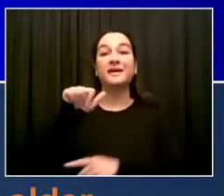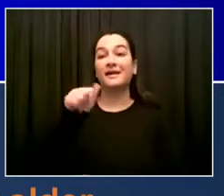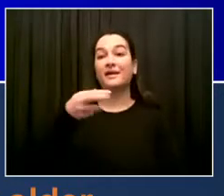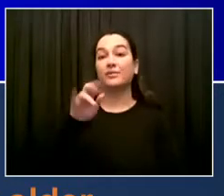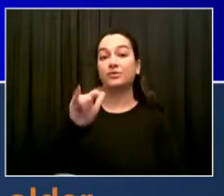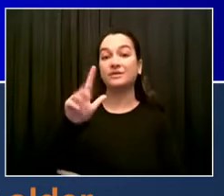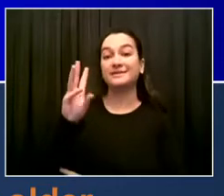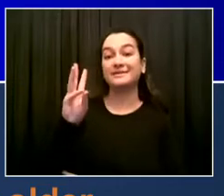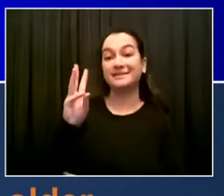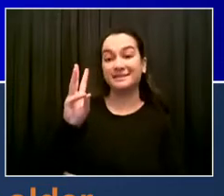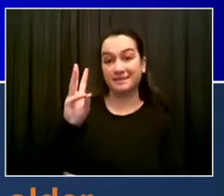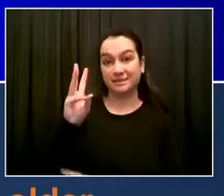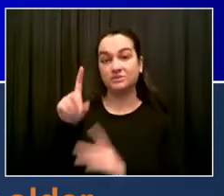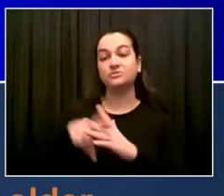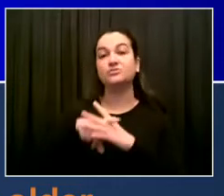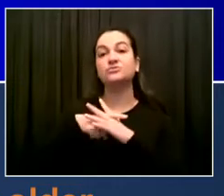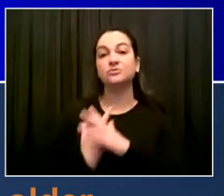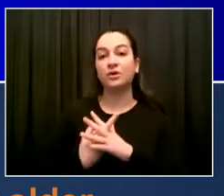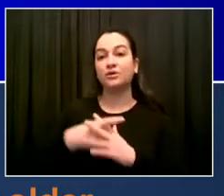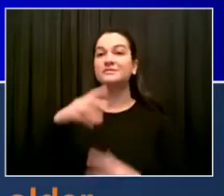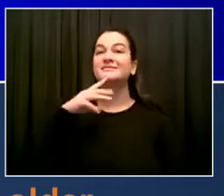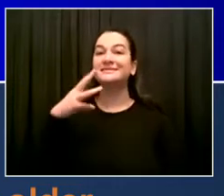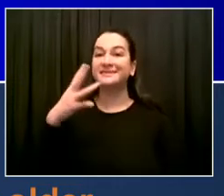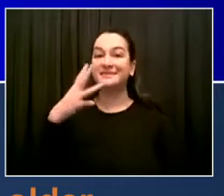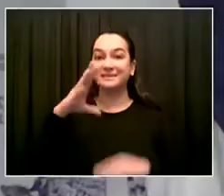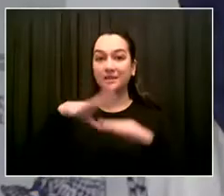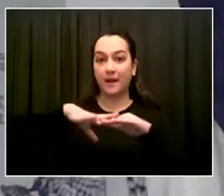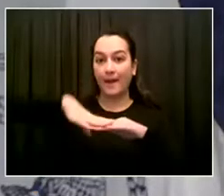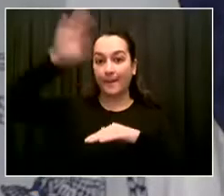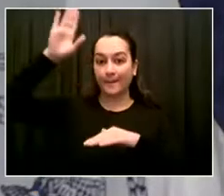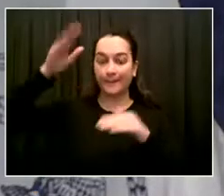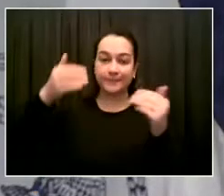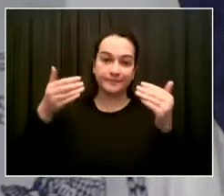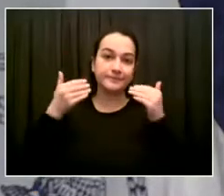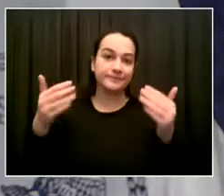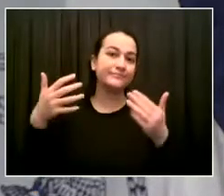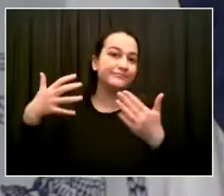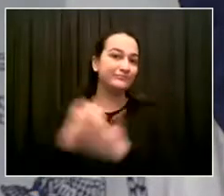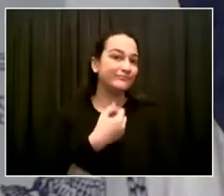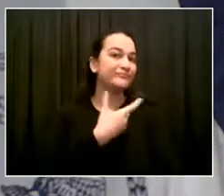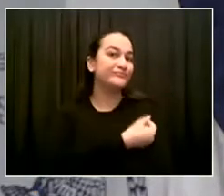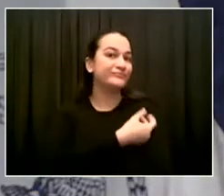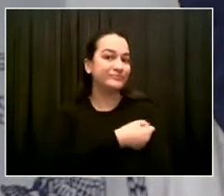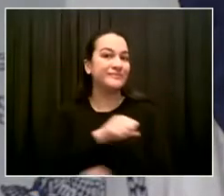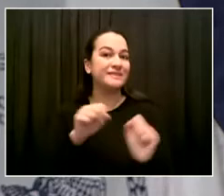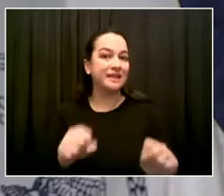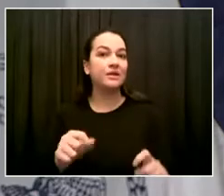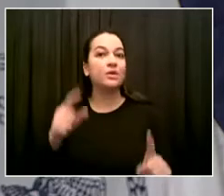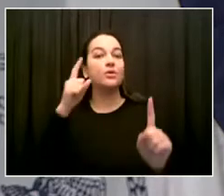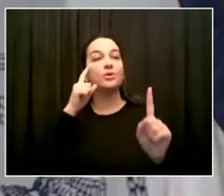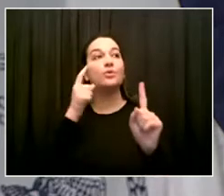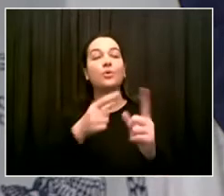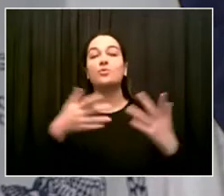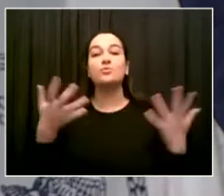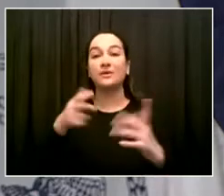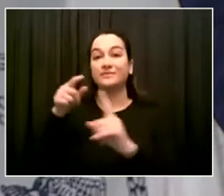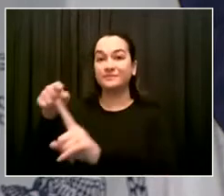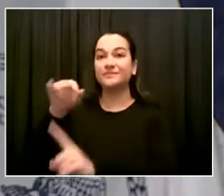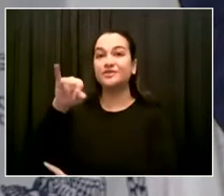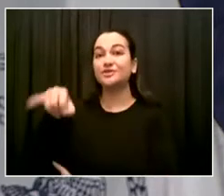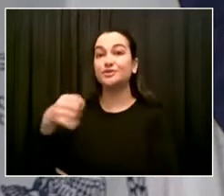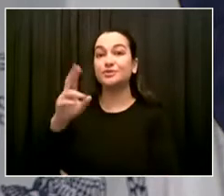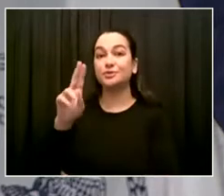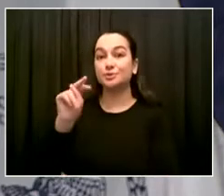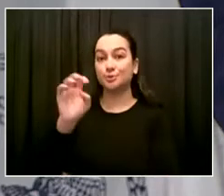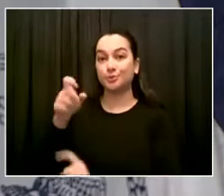fully vaccinated by June. Now, more and more good people and more companies, more and